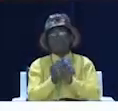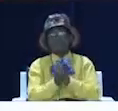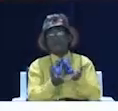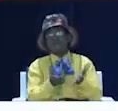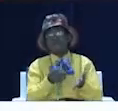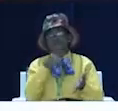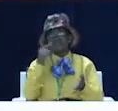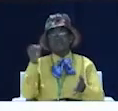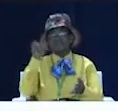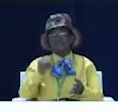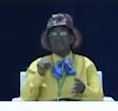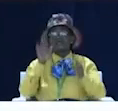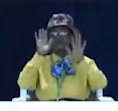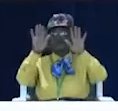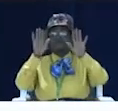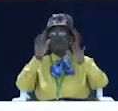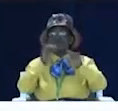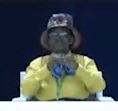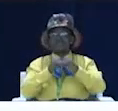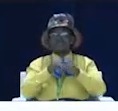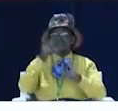In the name of the one who sent me,